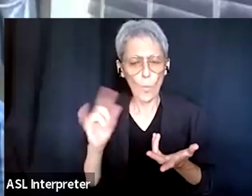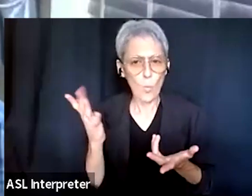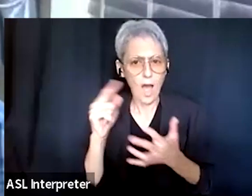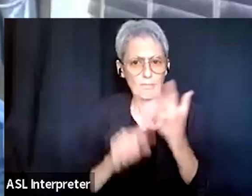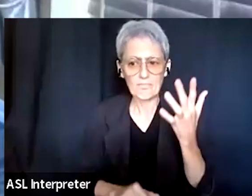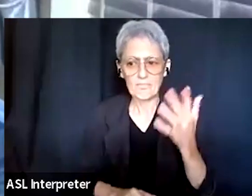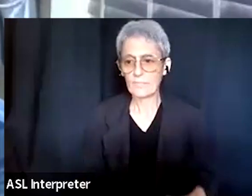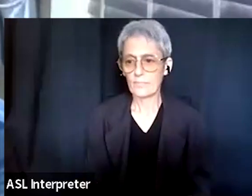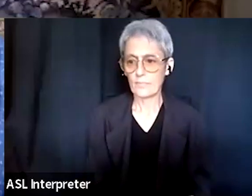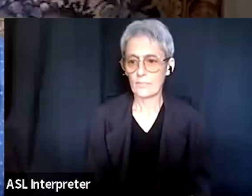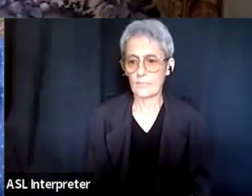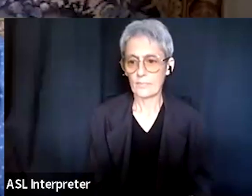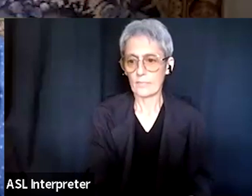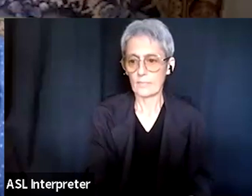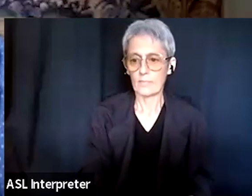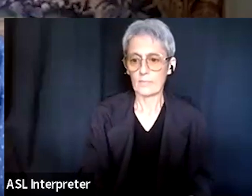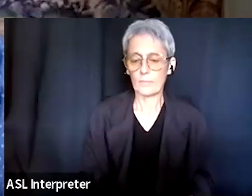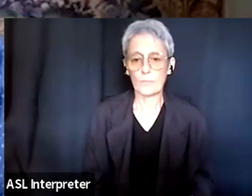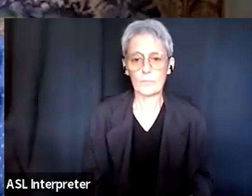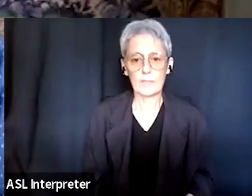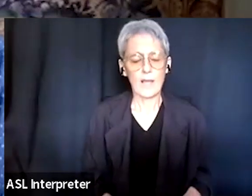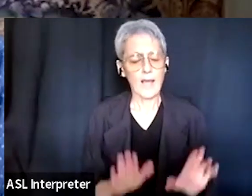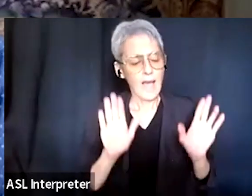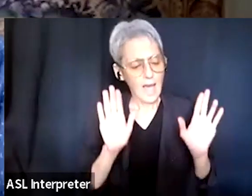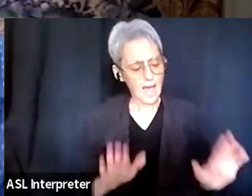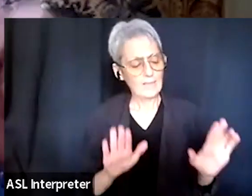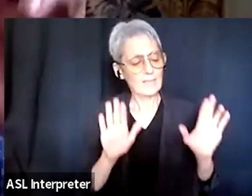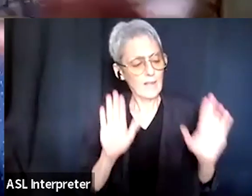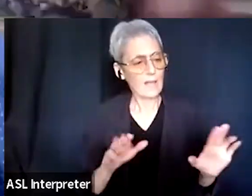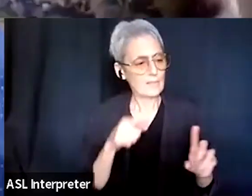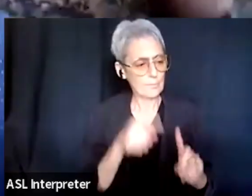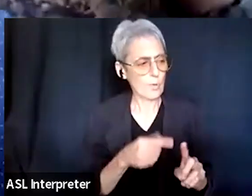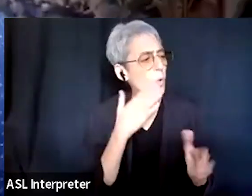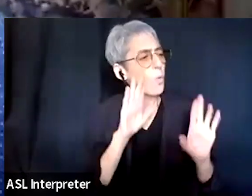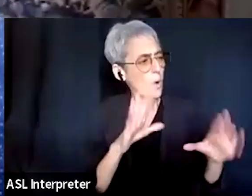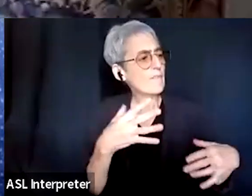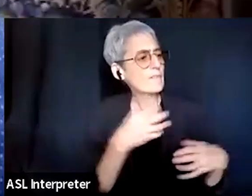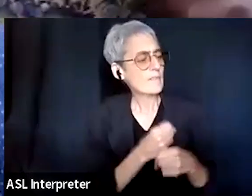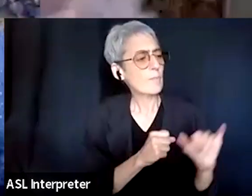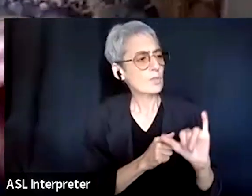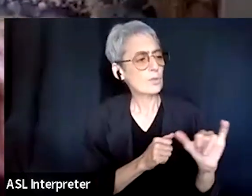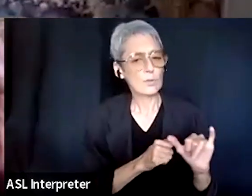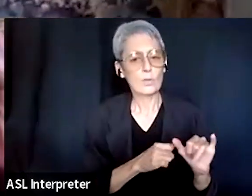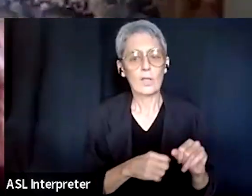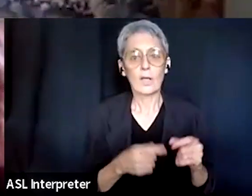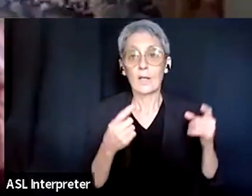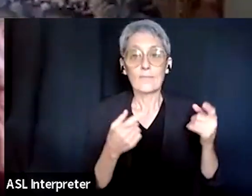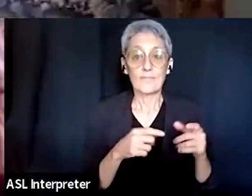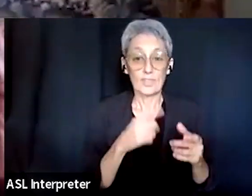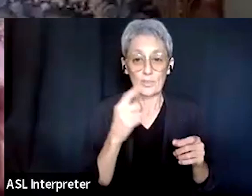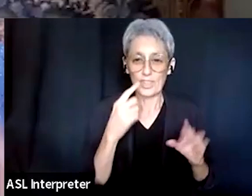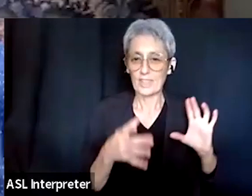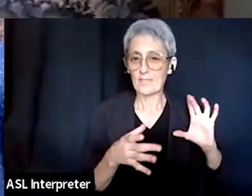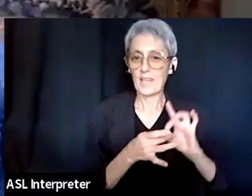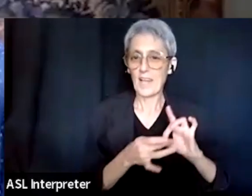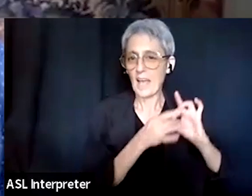Excellent point. Wonderful summary also, both bridging what we've done in the past